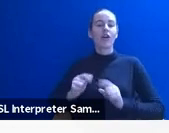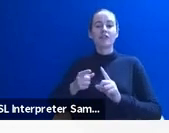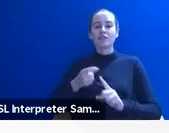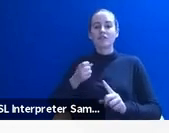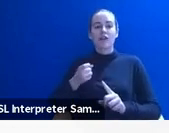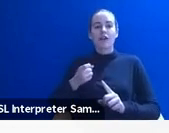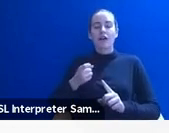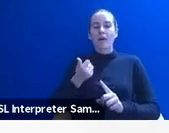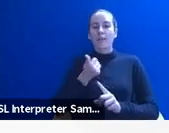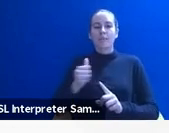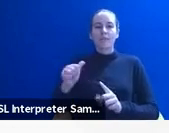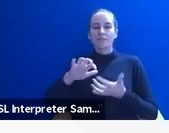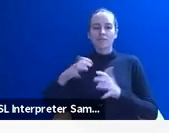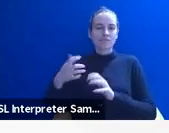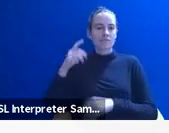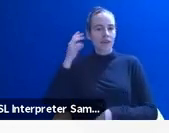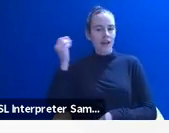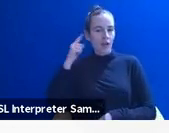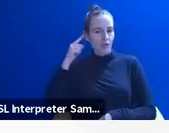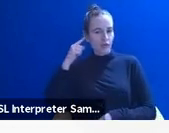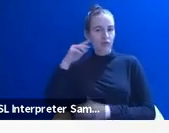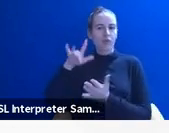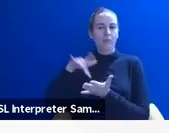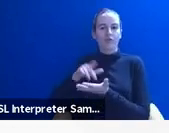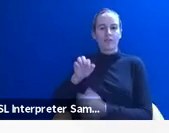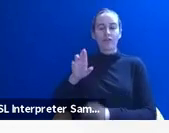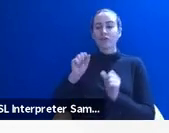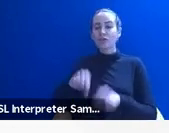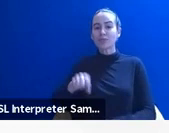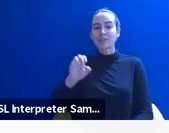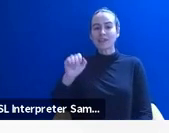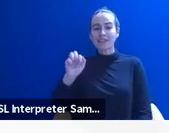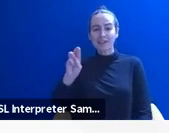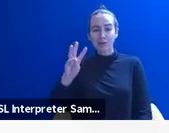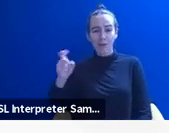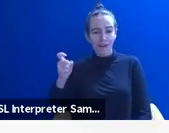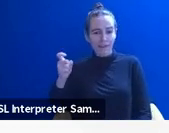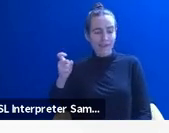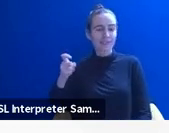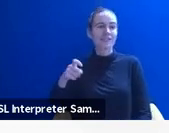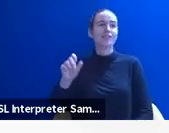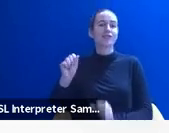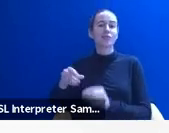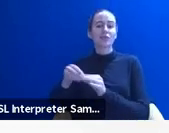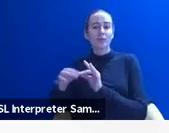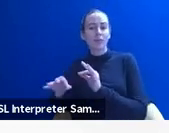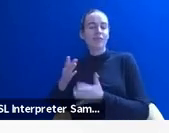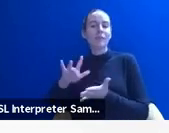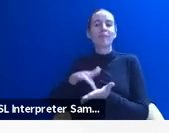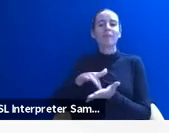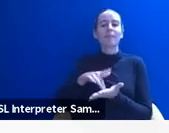of the outer or middle ear. This can be something as simple as earwax, or more significant like a middle ear infection